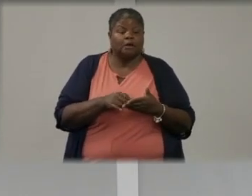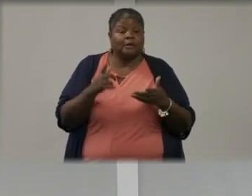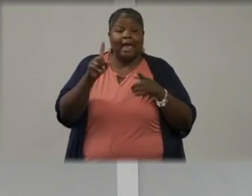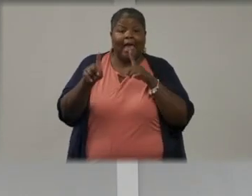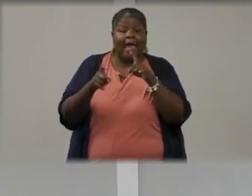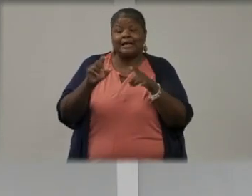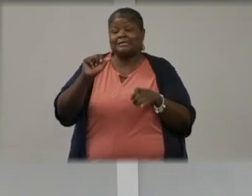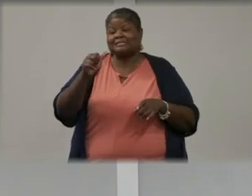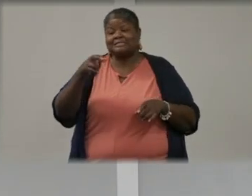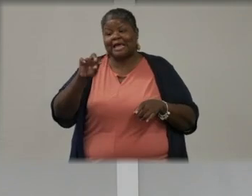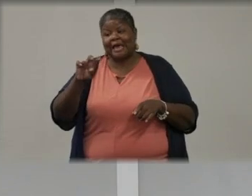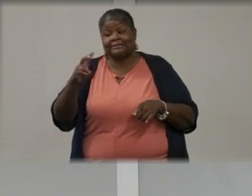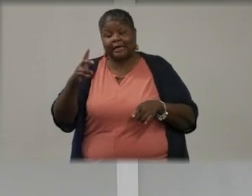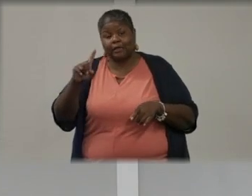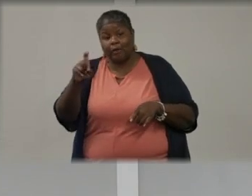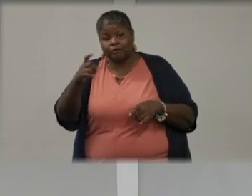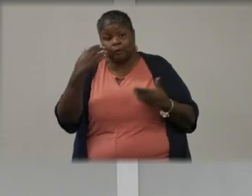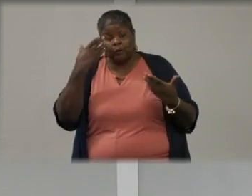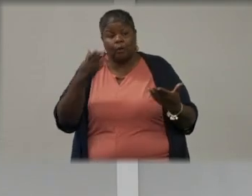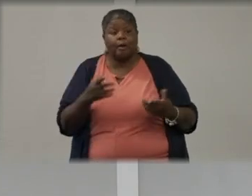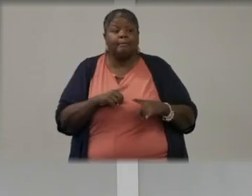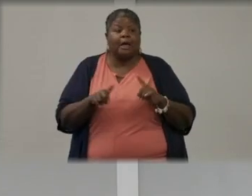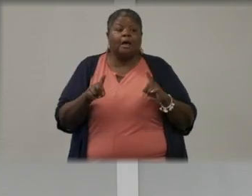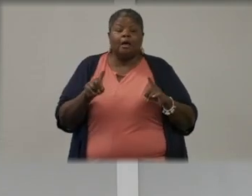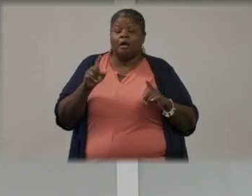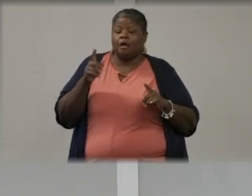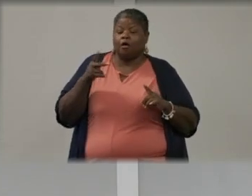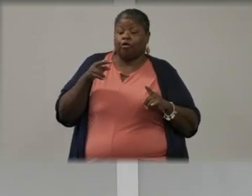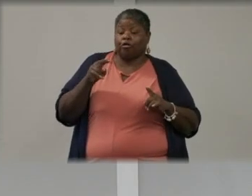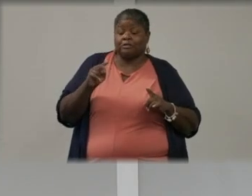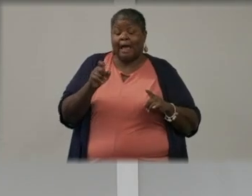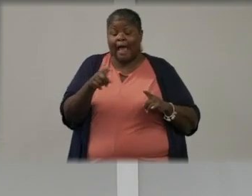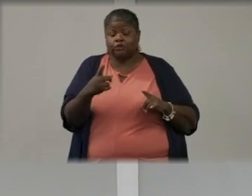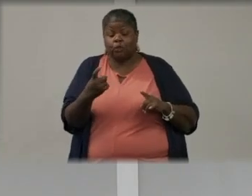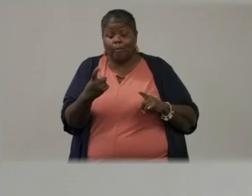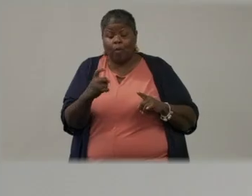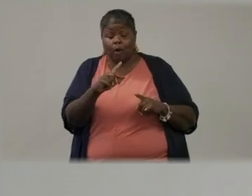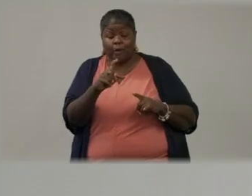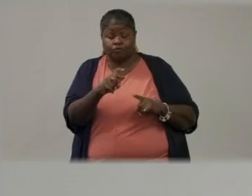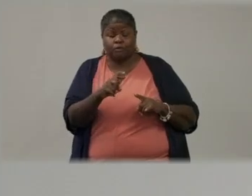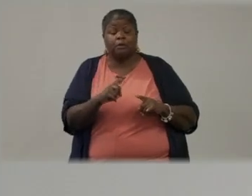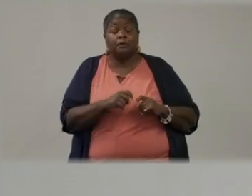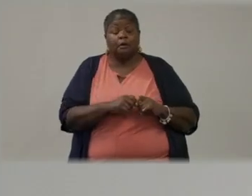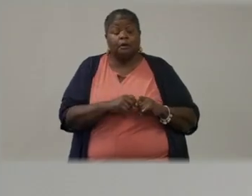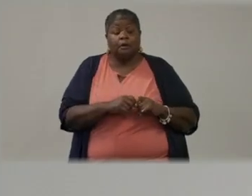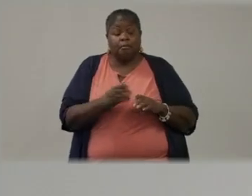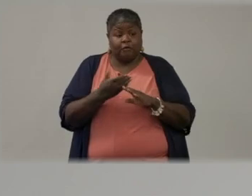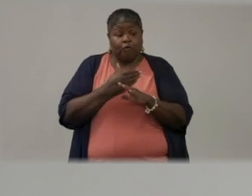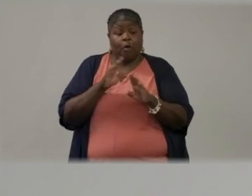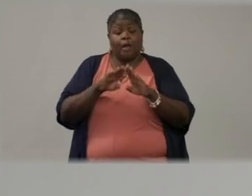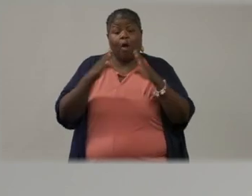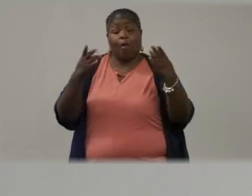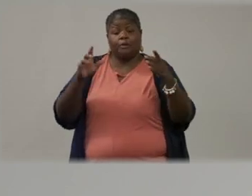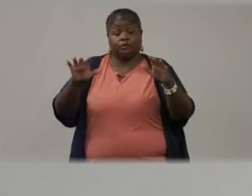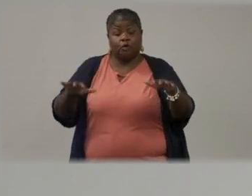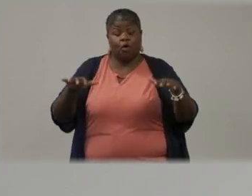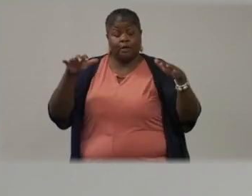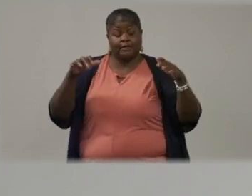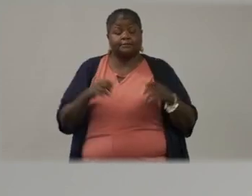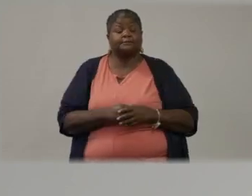Stan might have another one. But Krsyten, I just wanted to ask you one question, one follow-up before we open it up to the